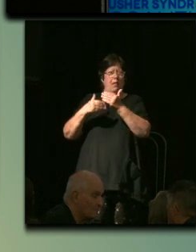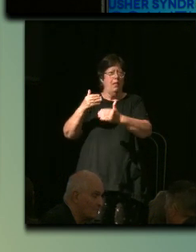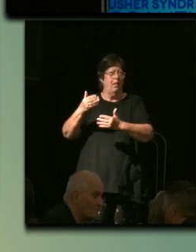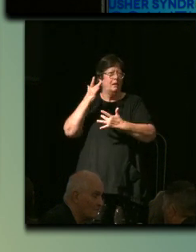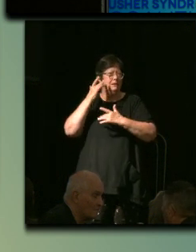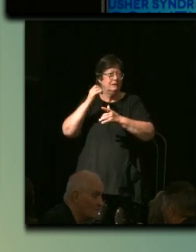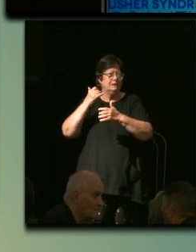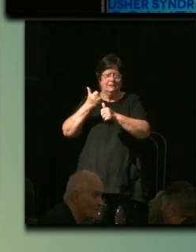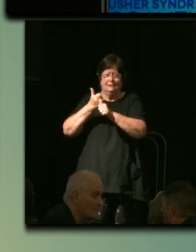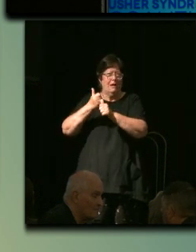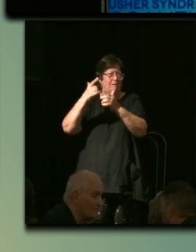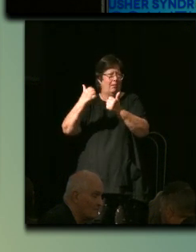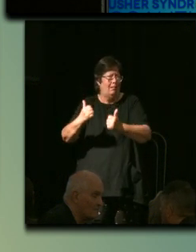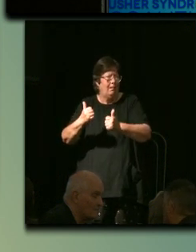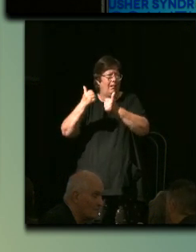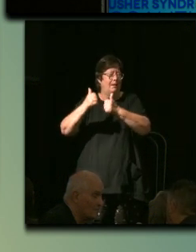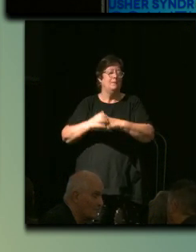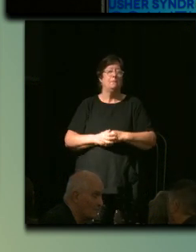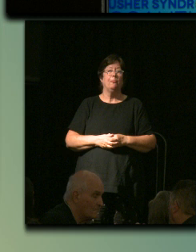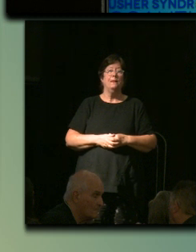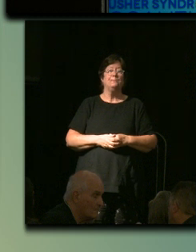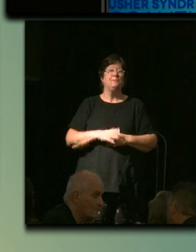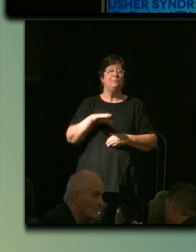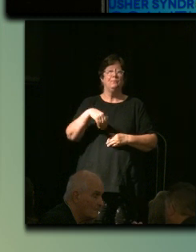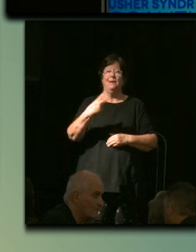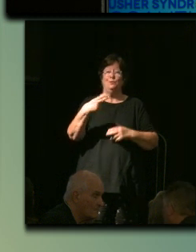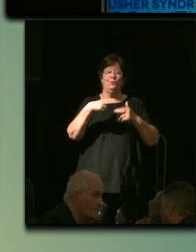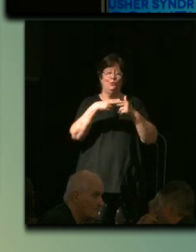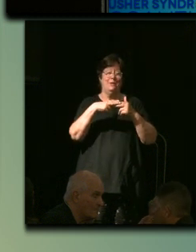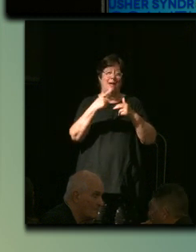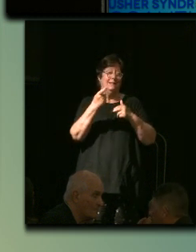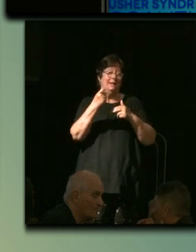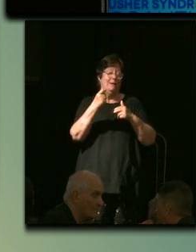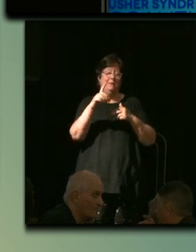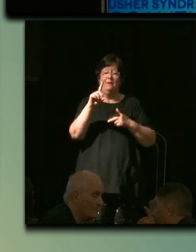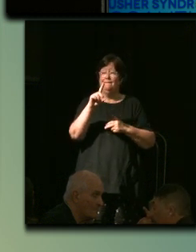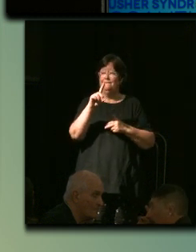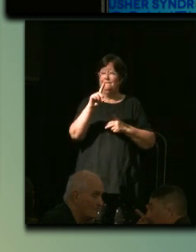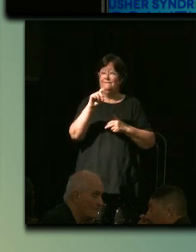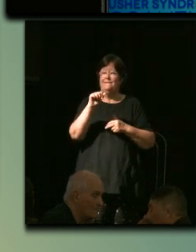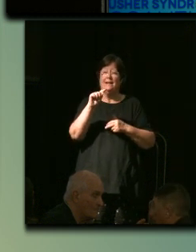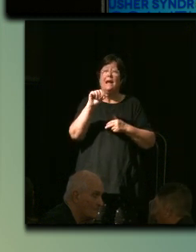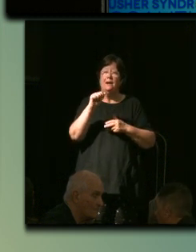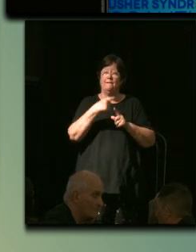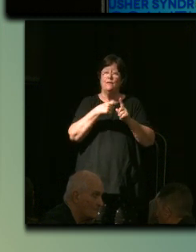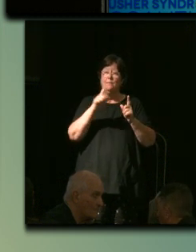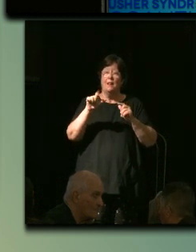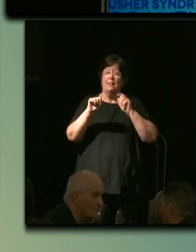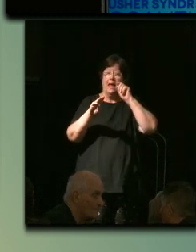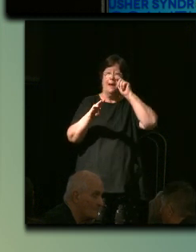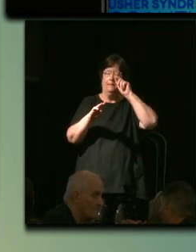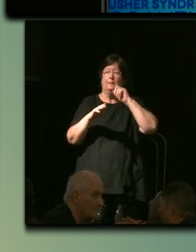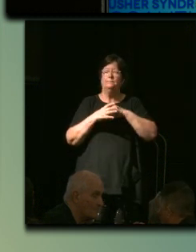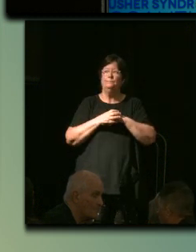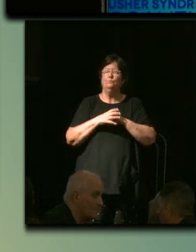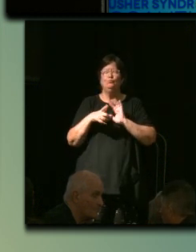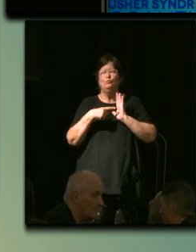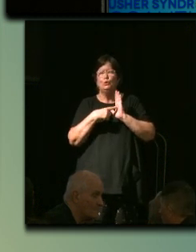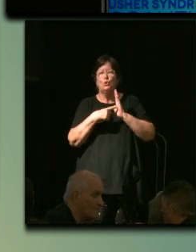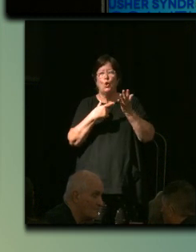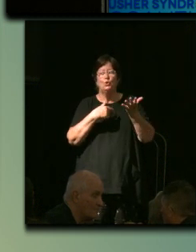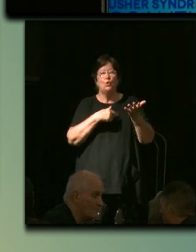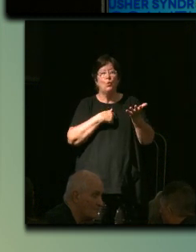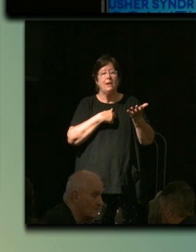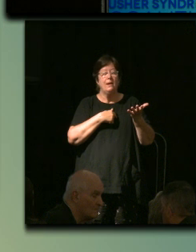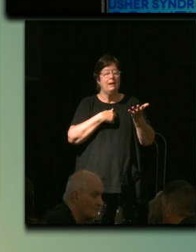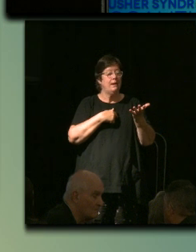So the next two slides are just a little bit of data from our lab demonstrating that we can